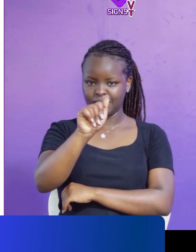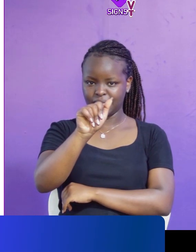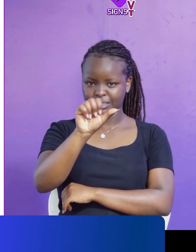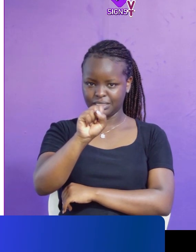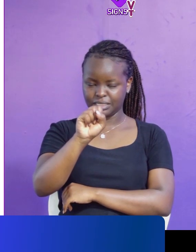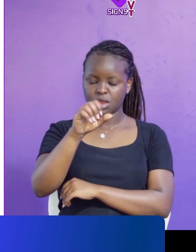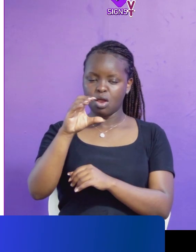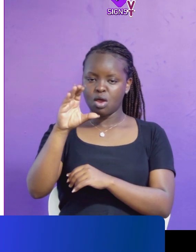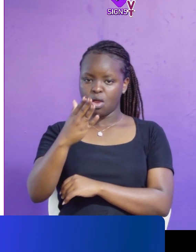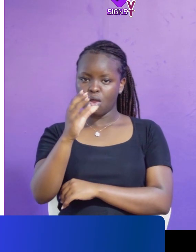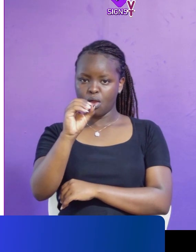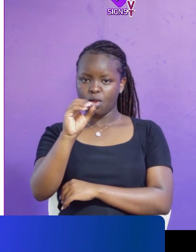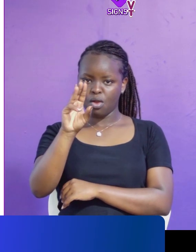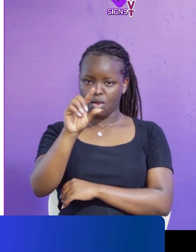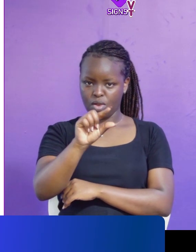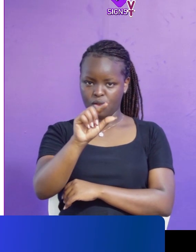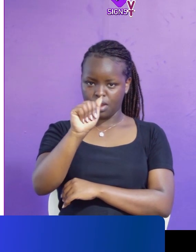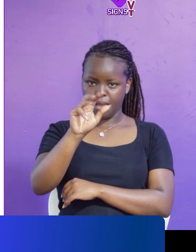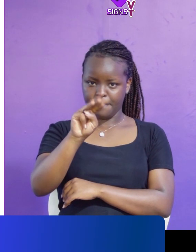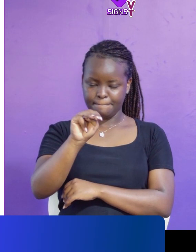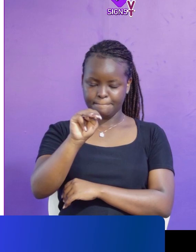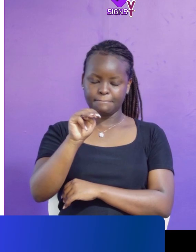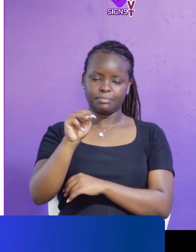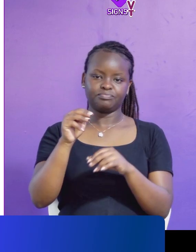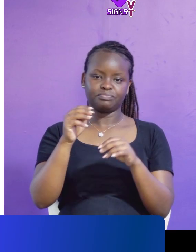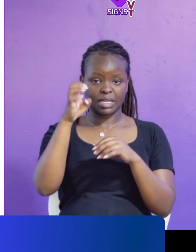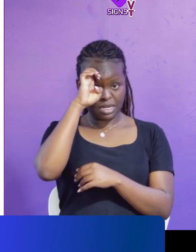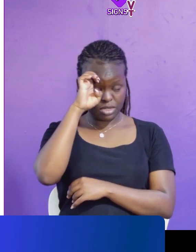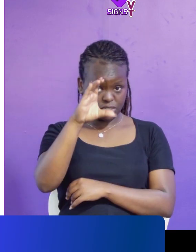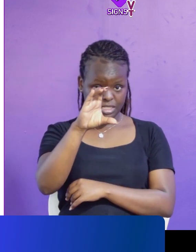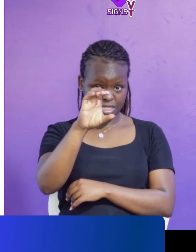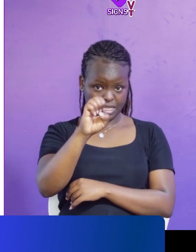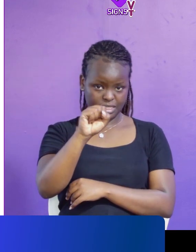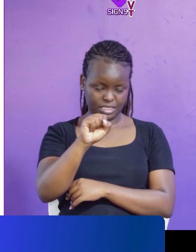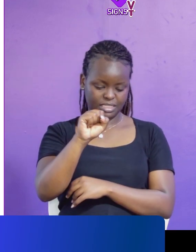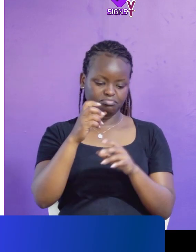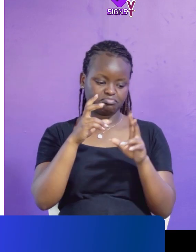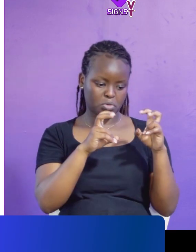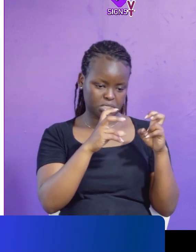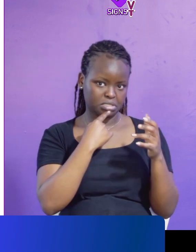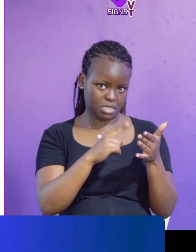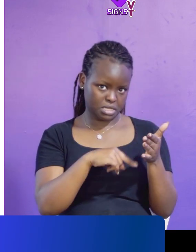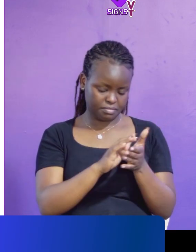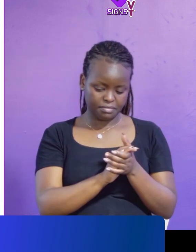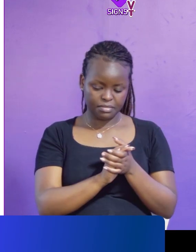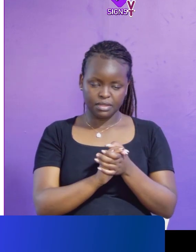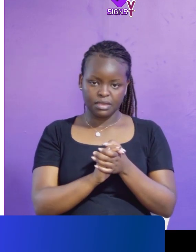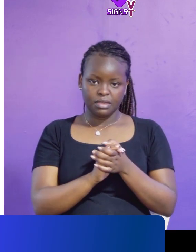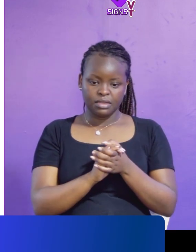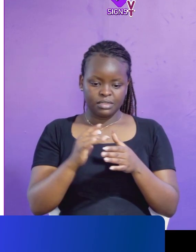Ogambo, Education CS, is quoted as saying, but also they are here every weekend, flying in a